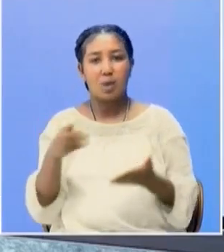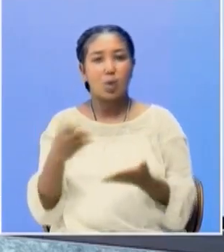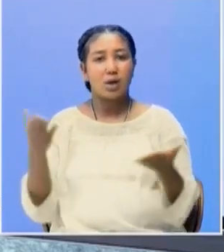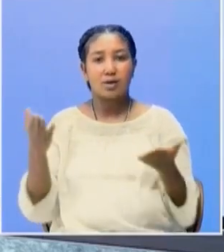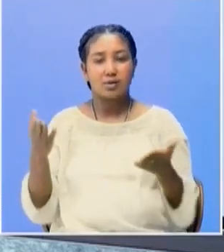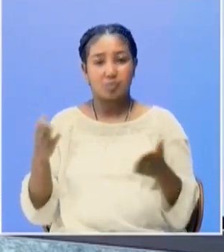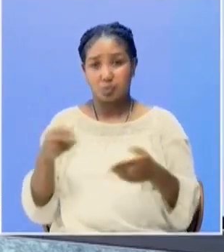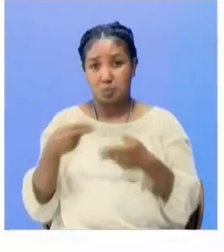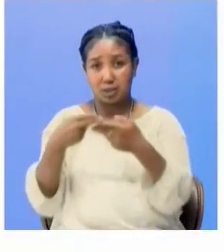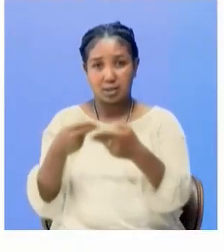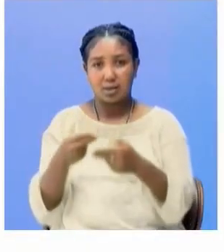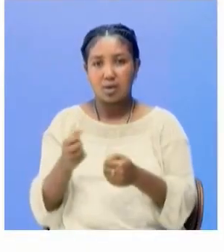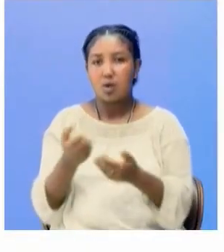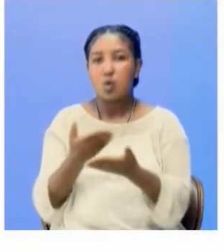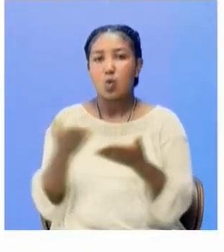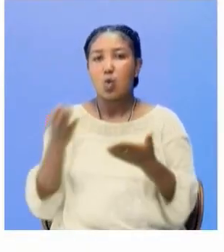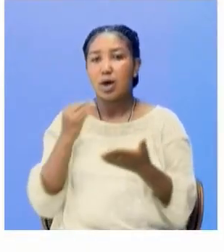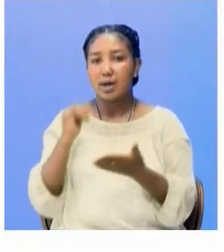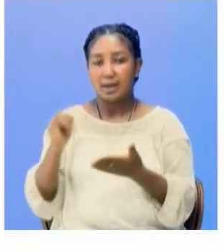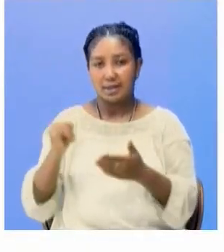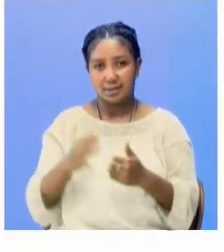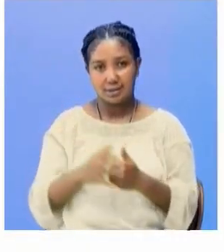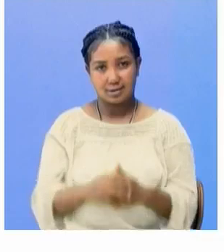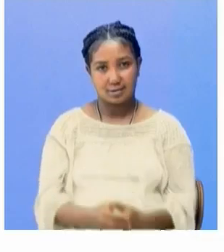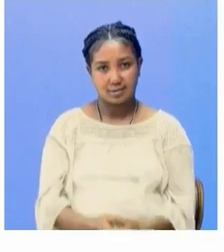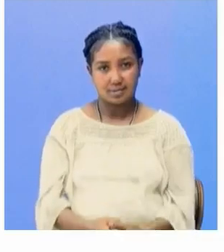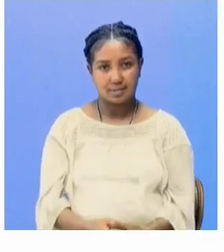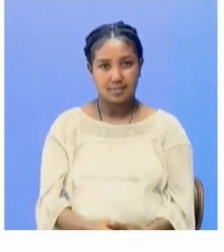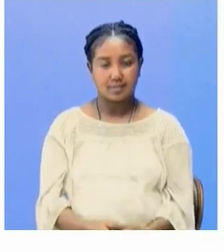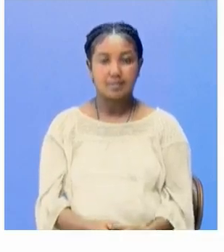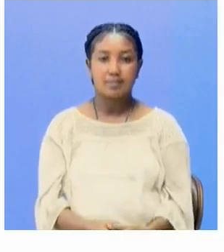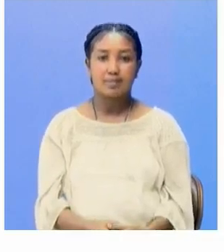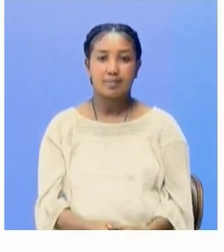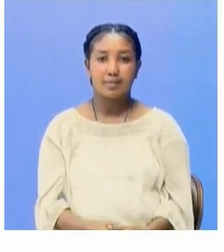can say what? Where is